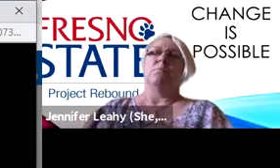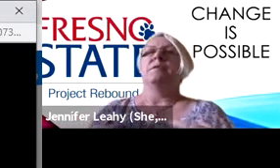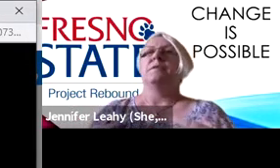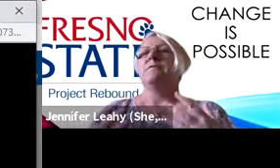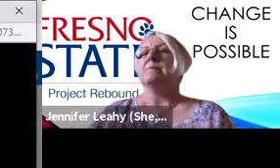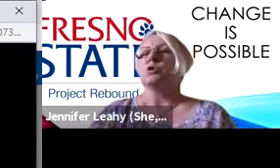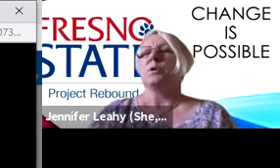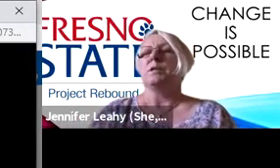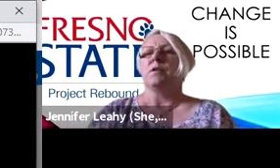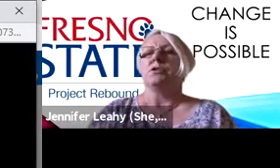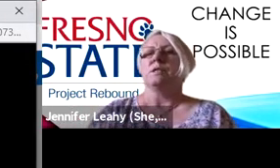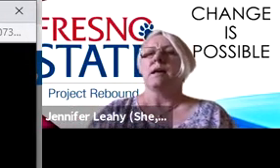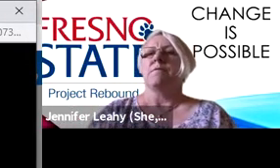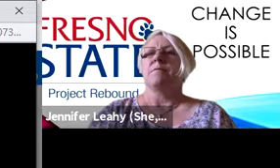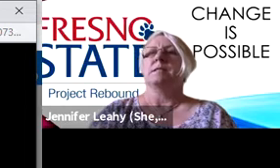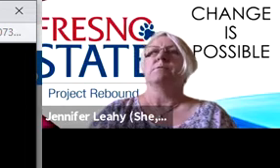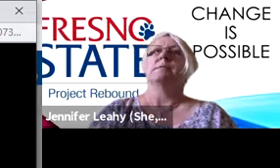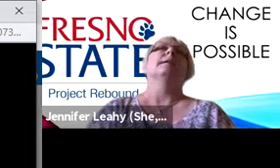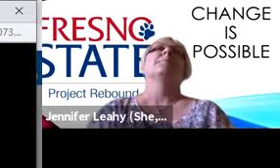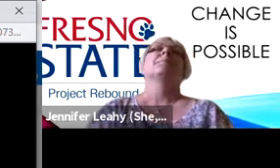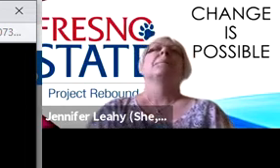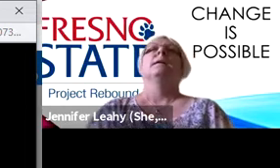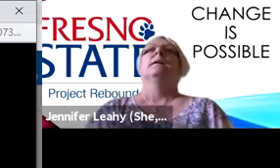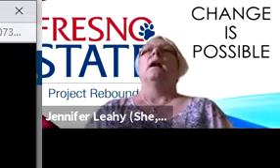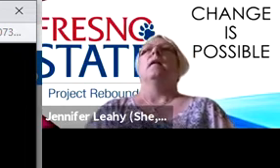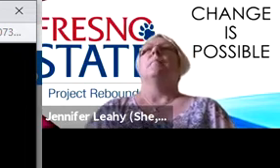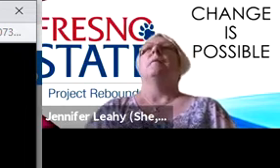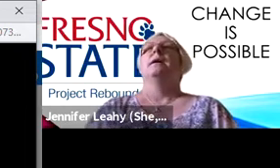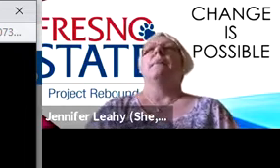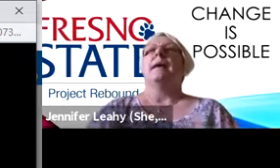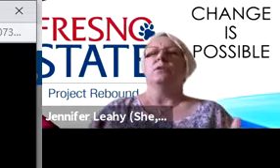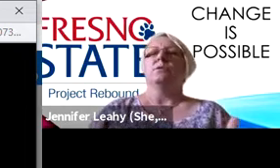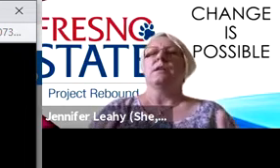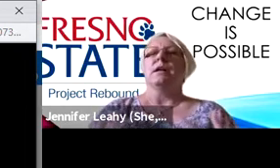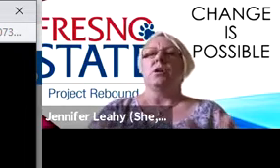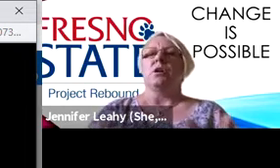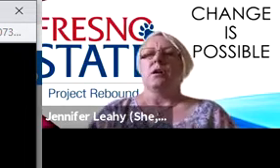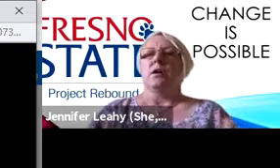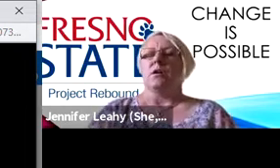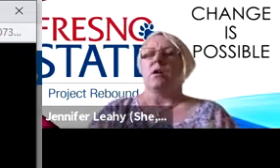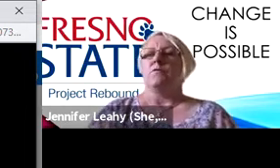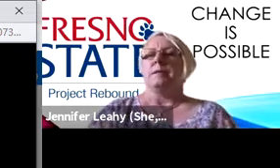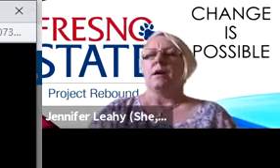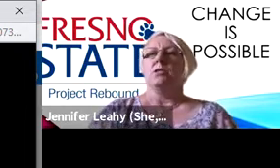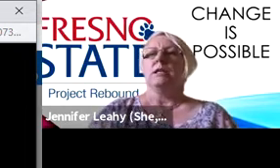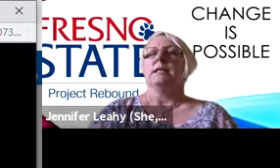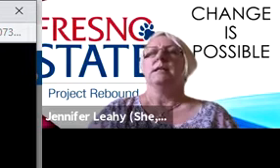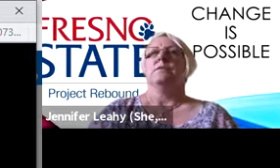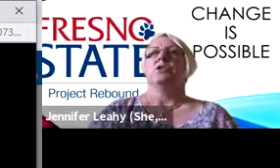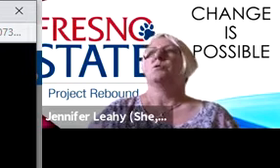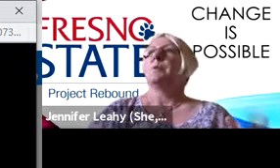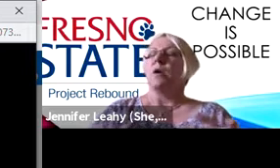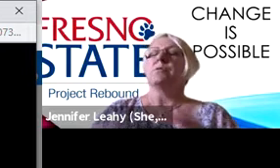transfer. The vast majority of our students come from Fresno City. And that includes not just our formerly